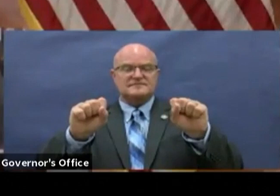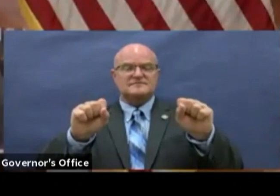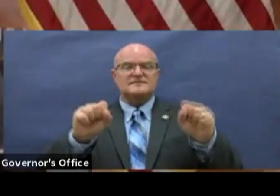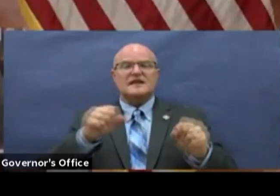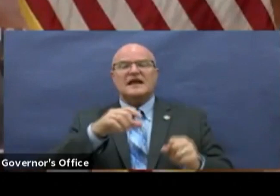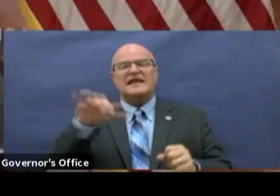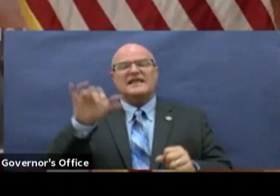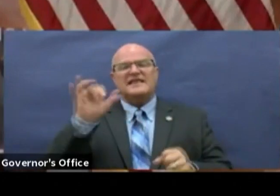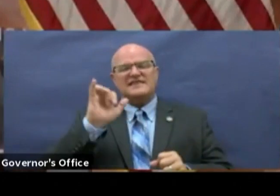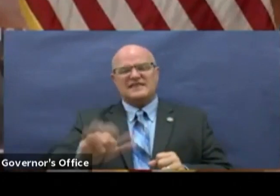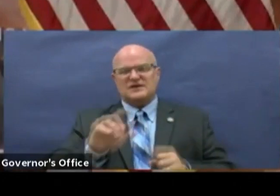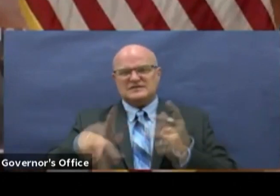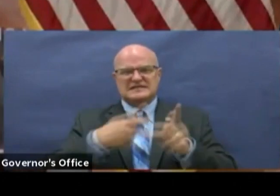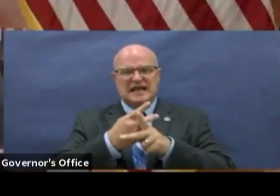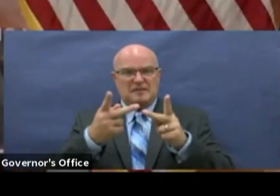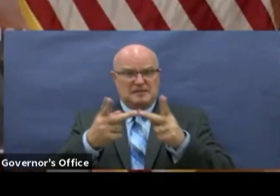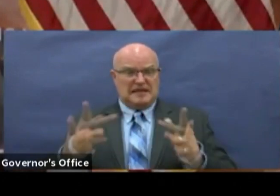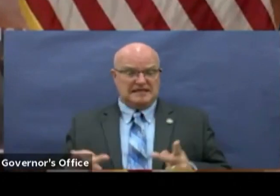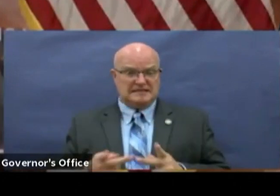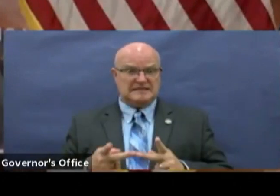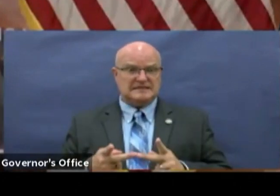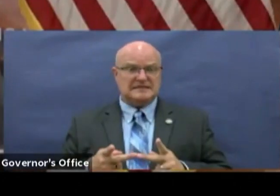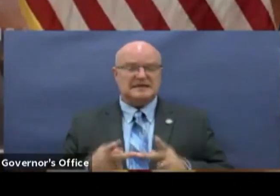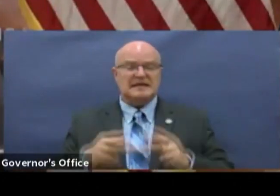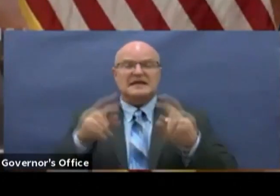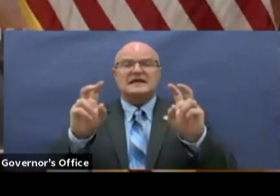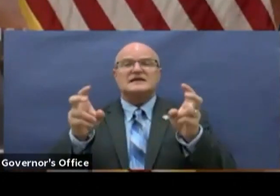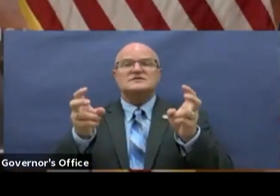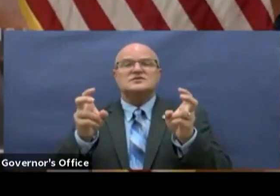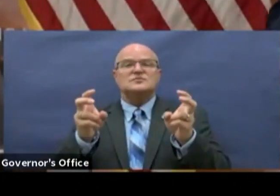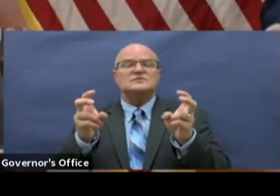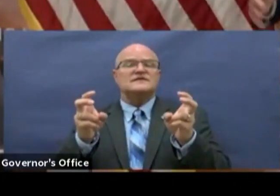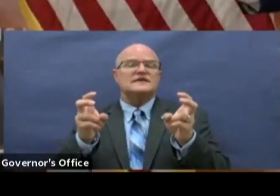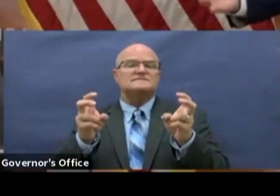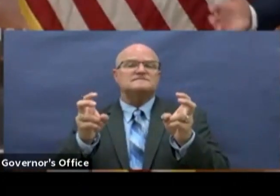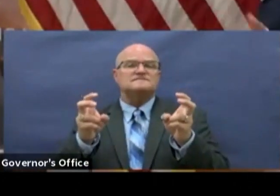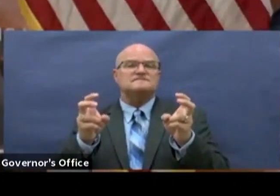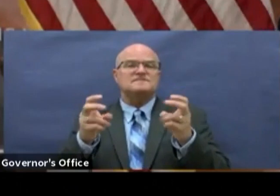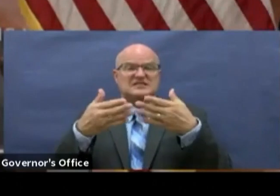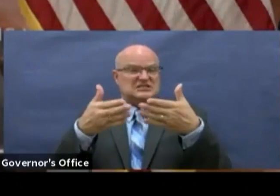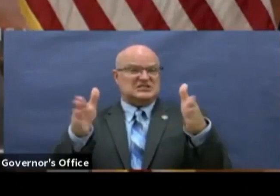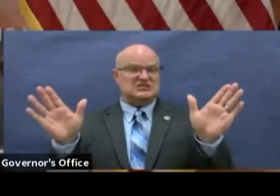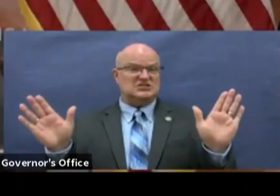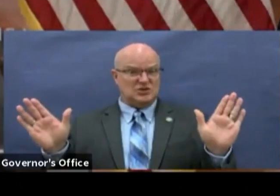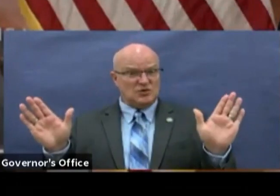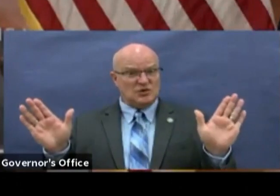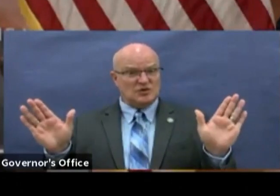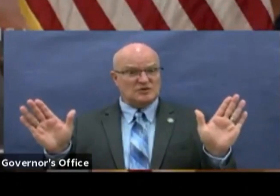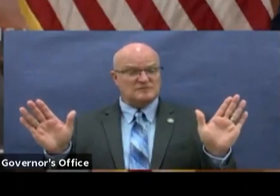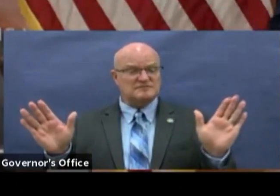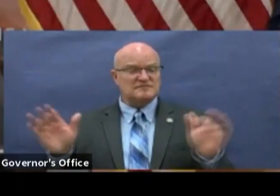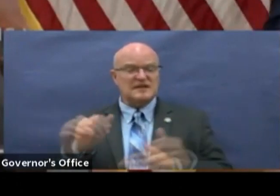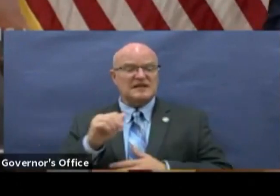place at those type of facilities. In terms of in general, in